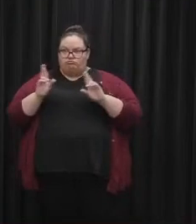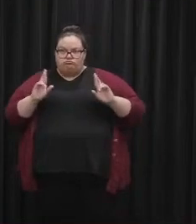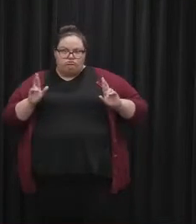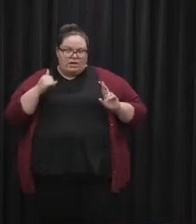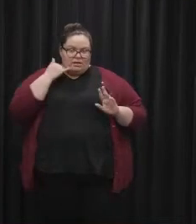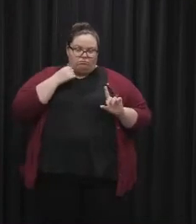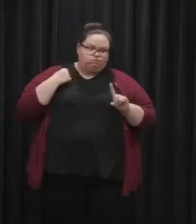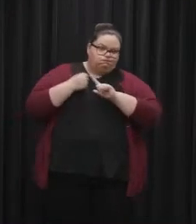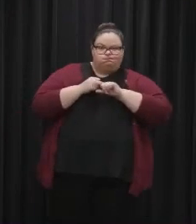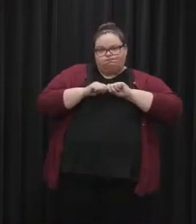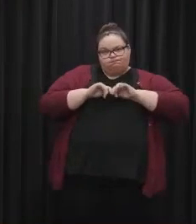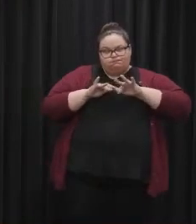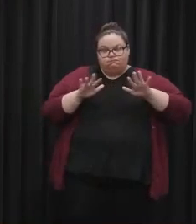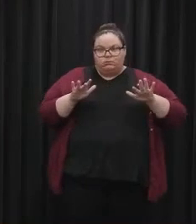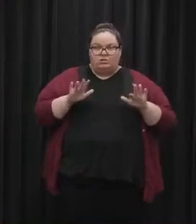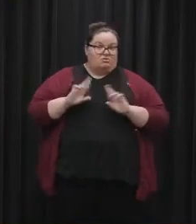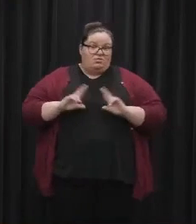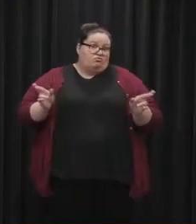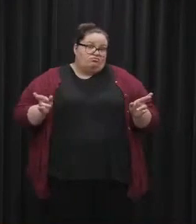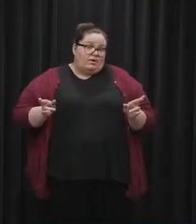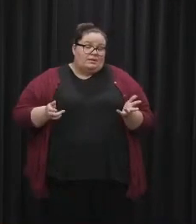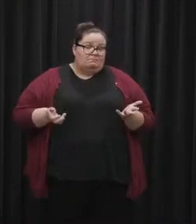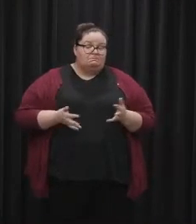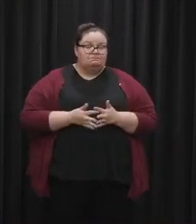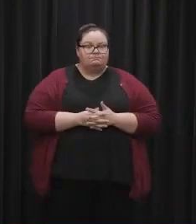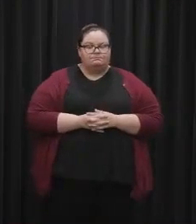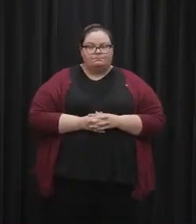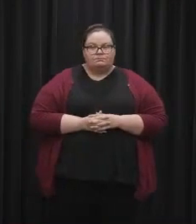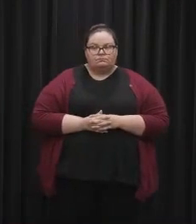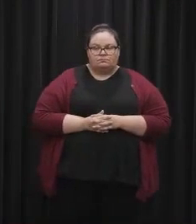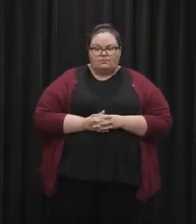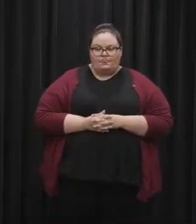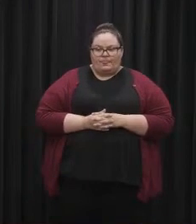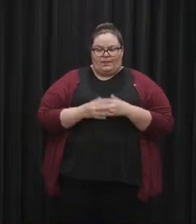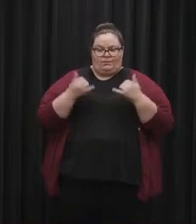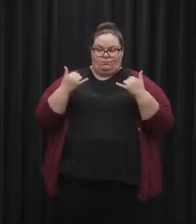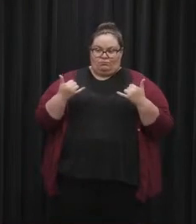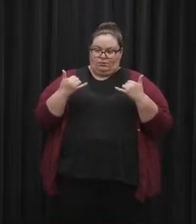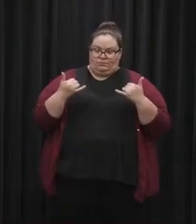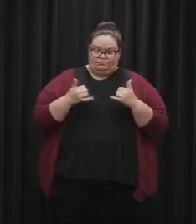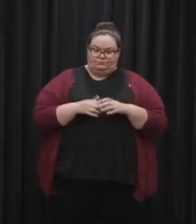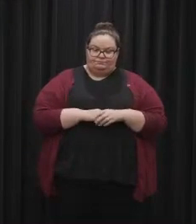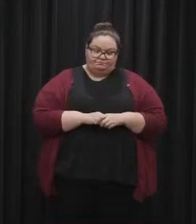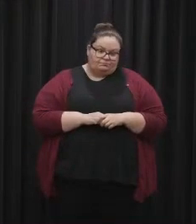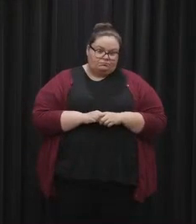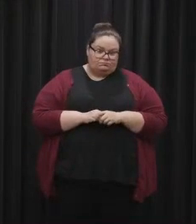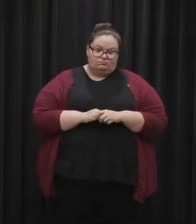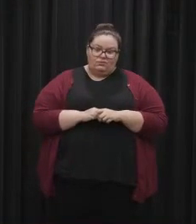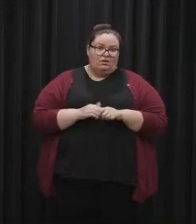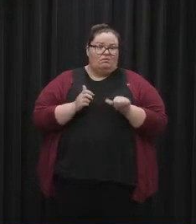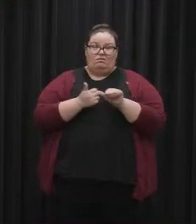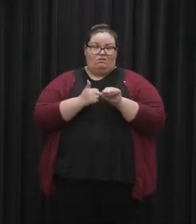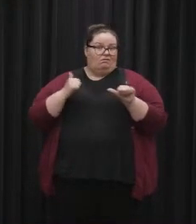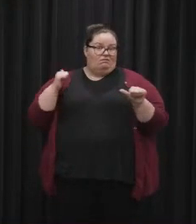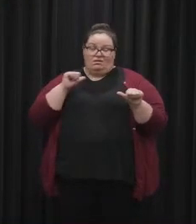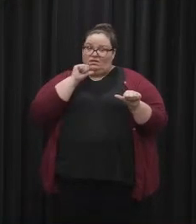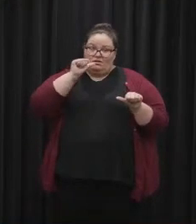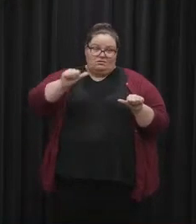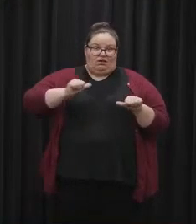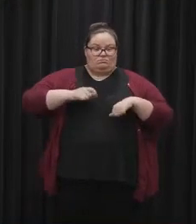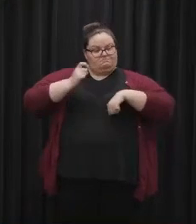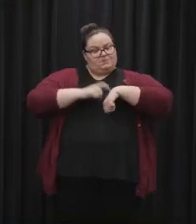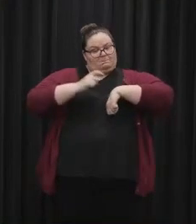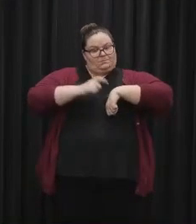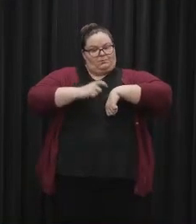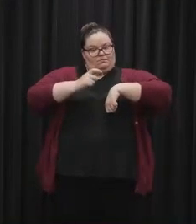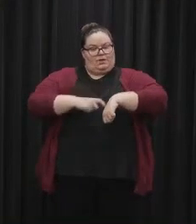standby in case there was a surge in their demands as well. So as of right now, we can meet those demands in a very timely